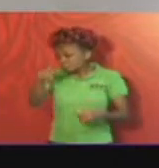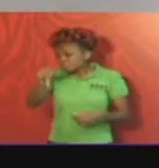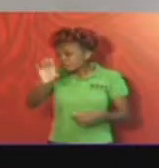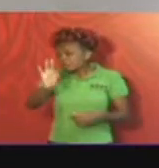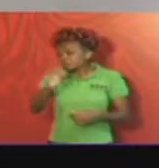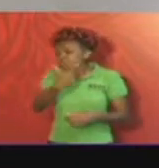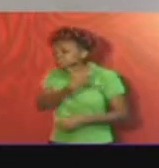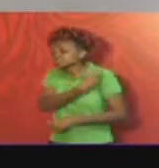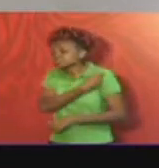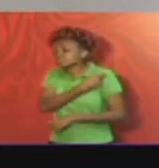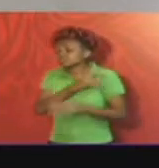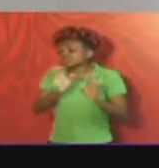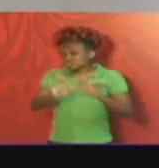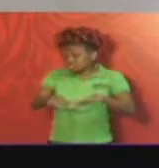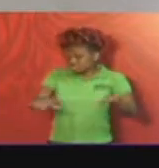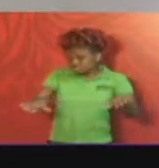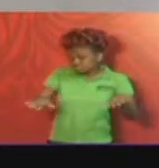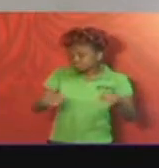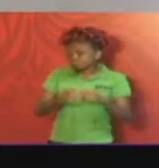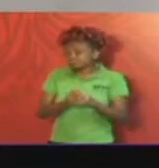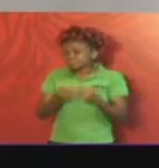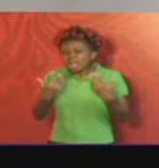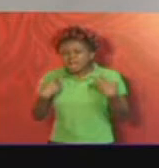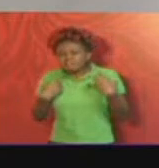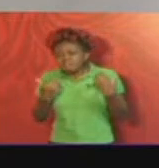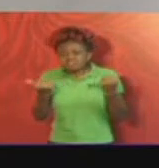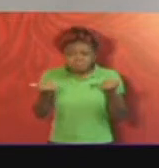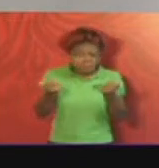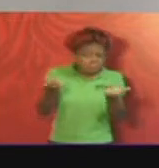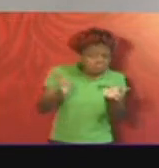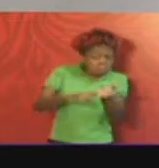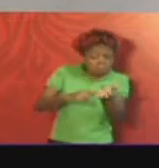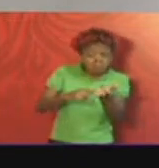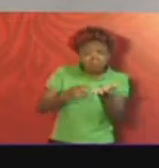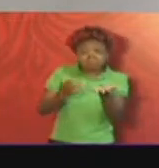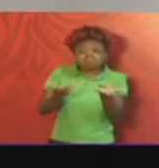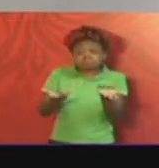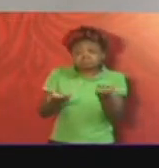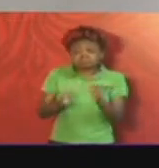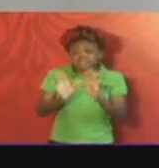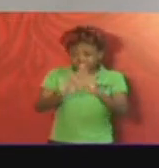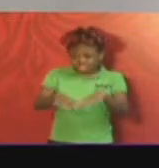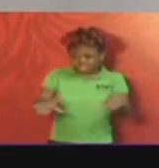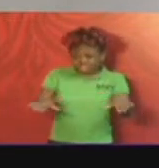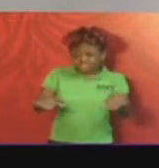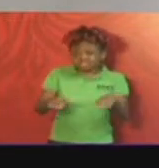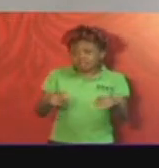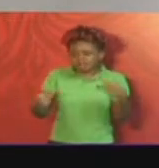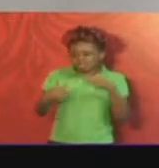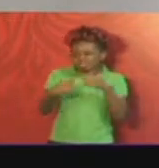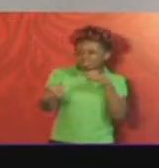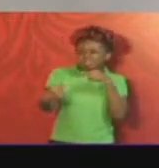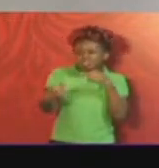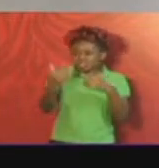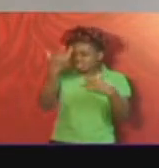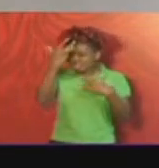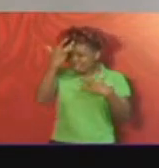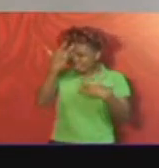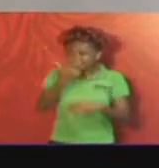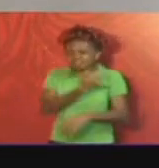any official reports of children suffering adverse effects from the vaccine? Thank